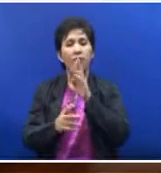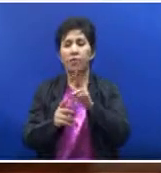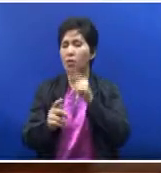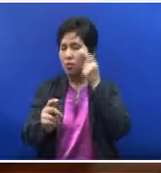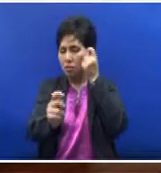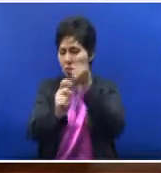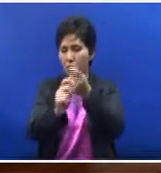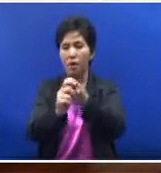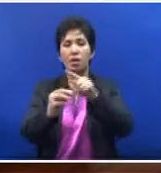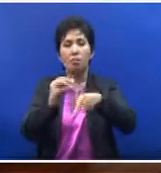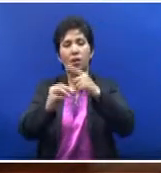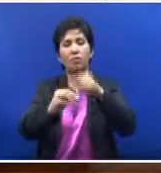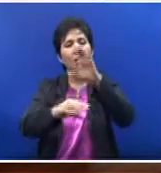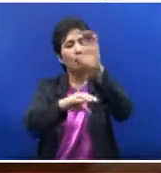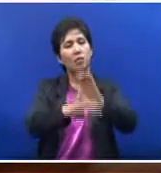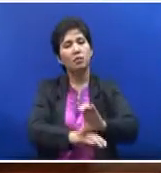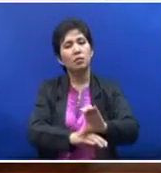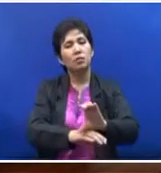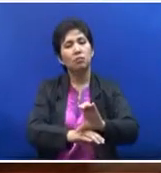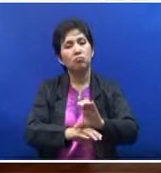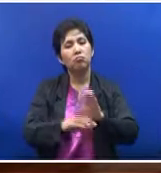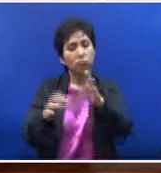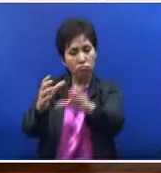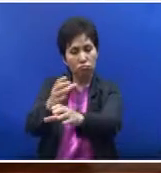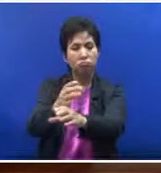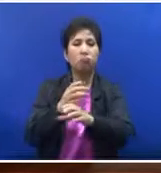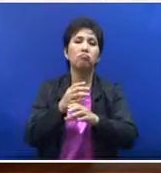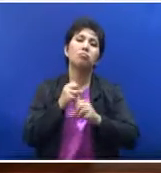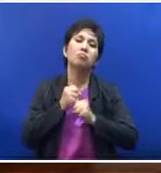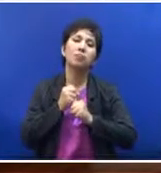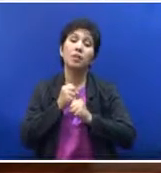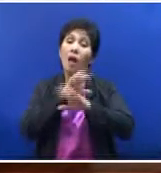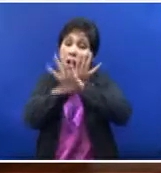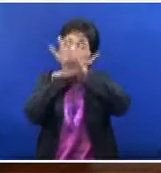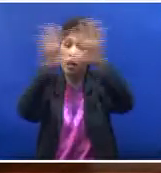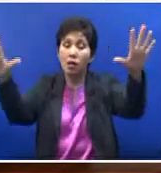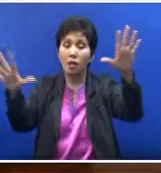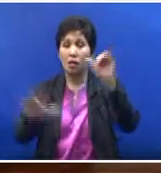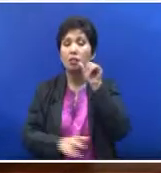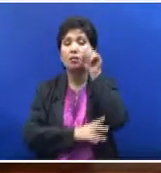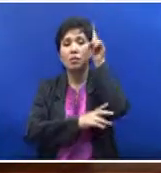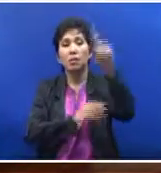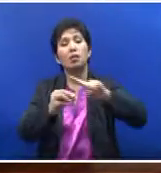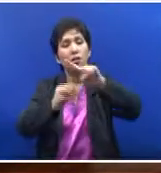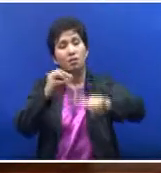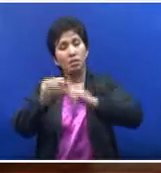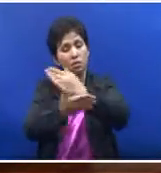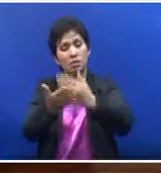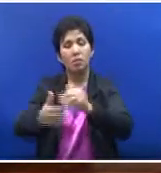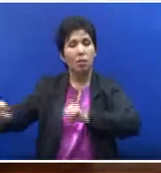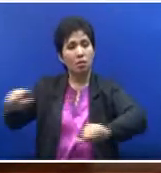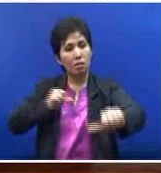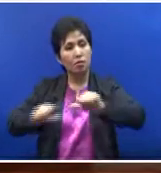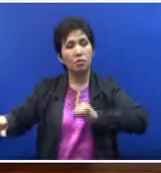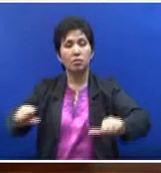about cultural diversity, in order to get the clear understanding about certain action that